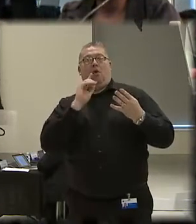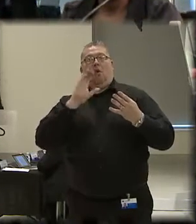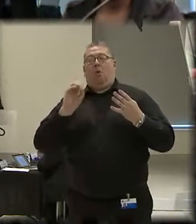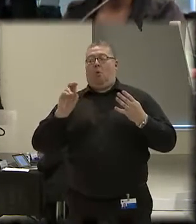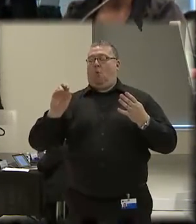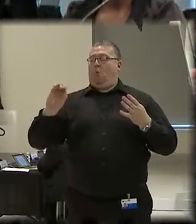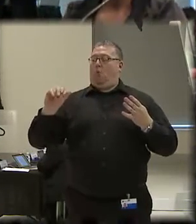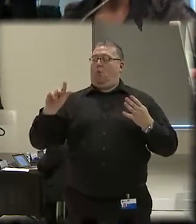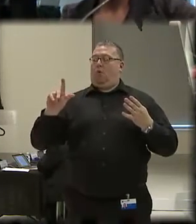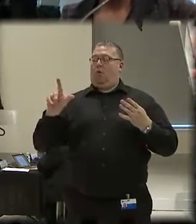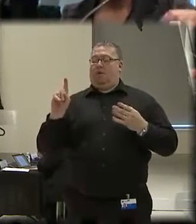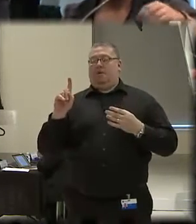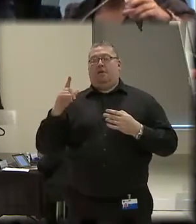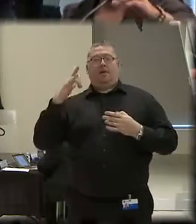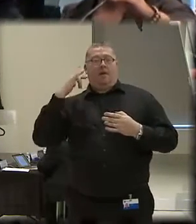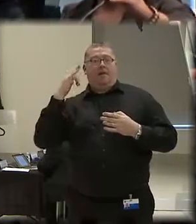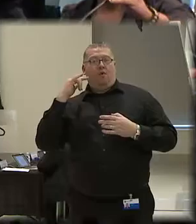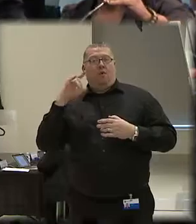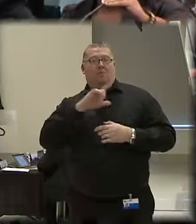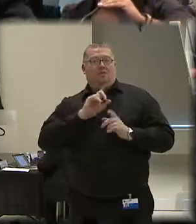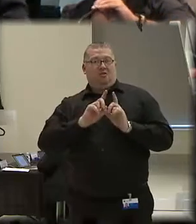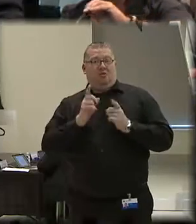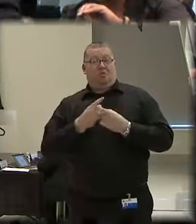with Kristina Brown.